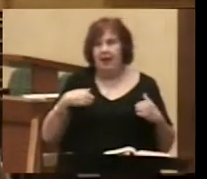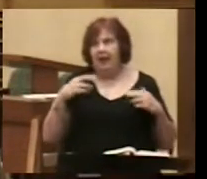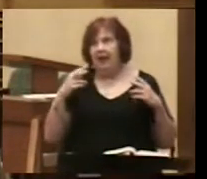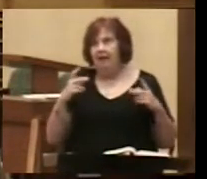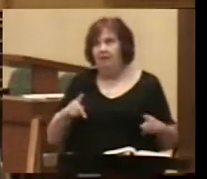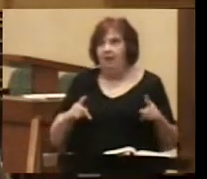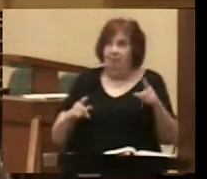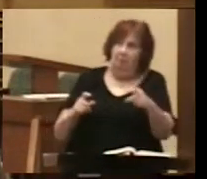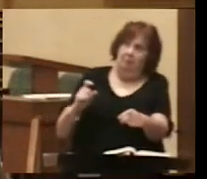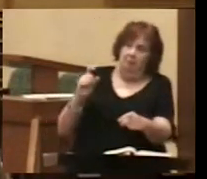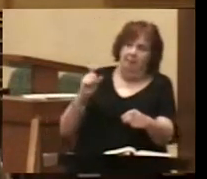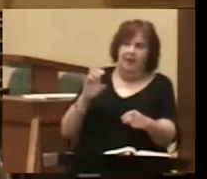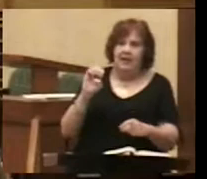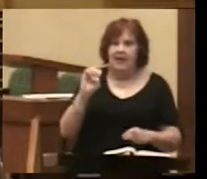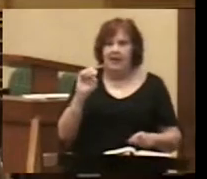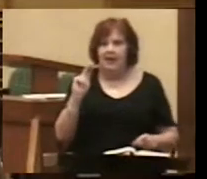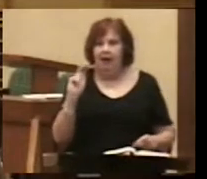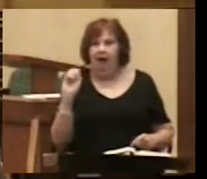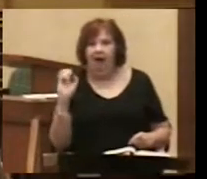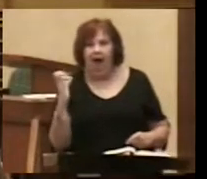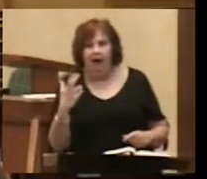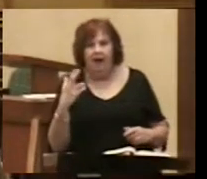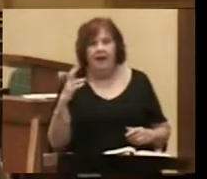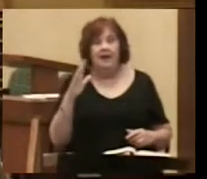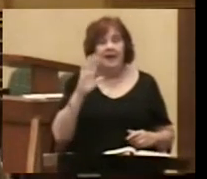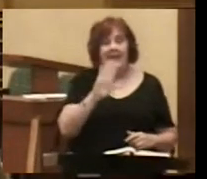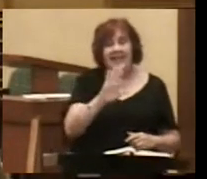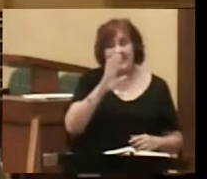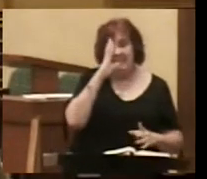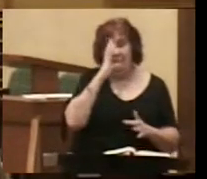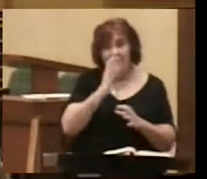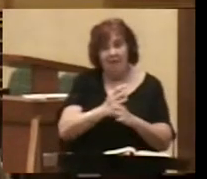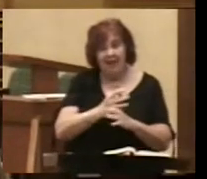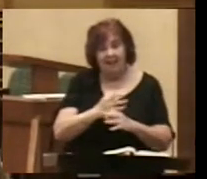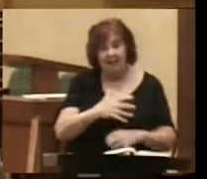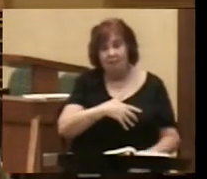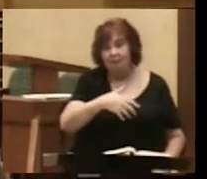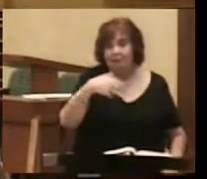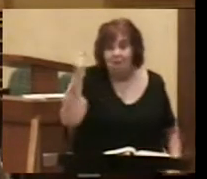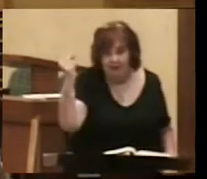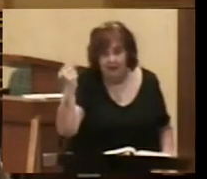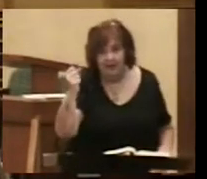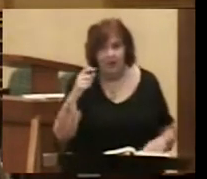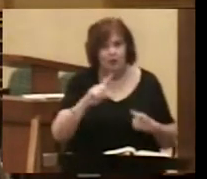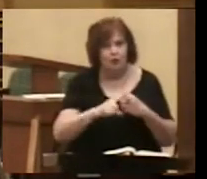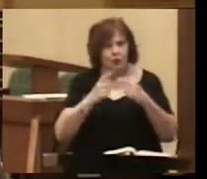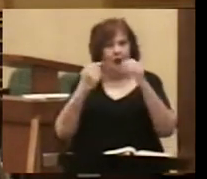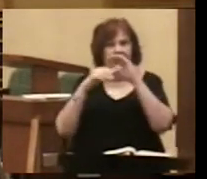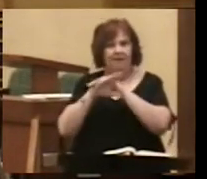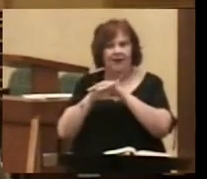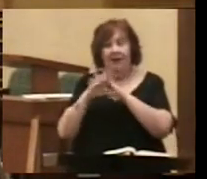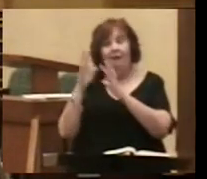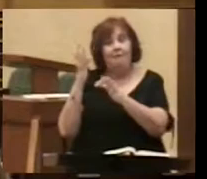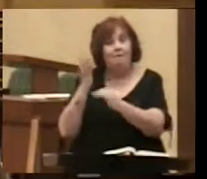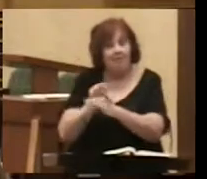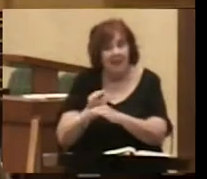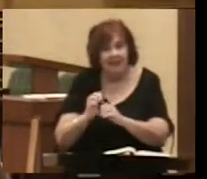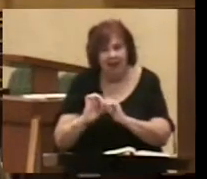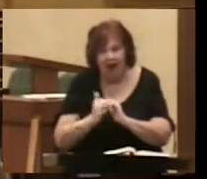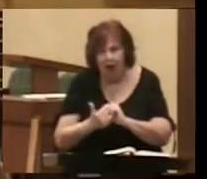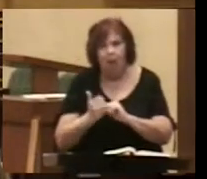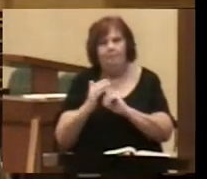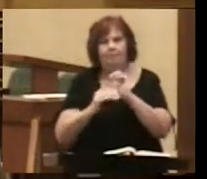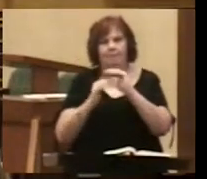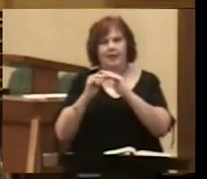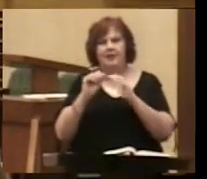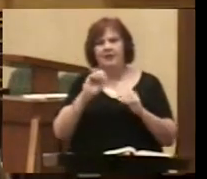By faith, Enoch was taken up into heaven, not having tasted earthly death. By faith, Noah was able to build an ark. By